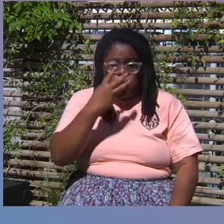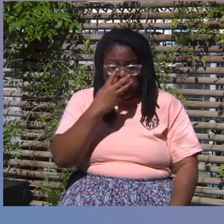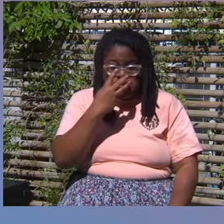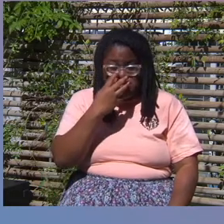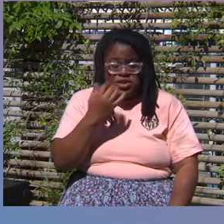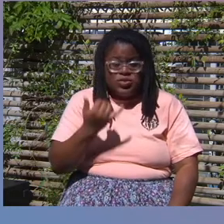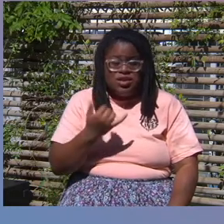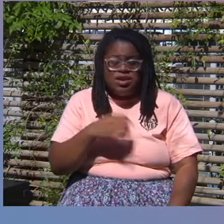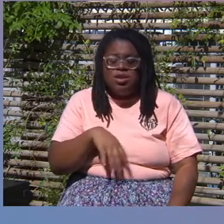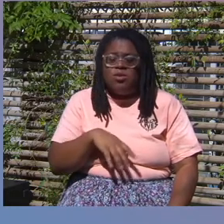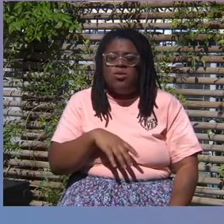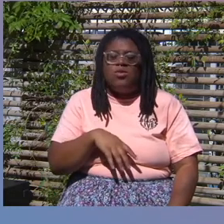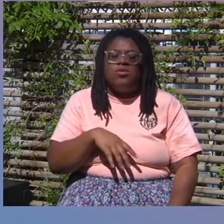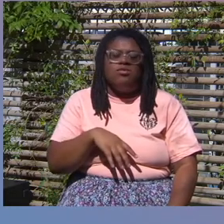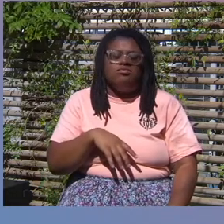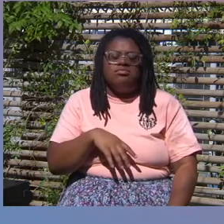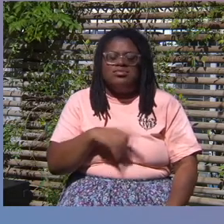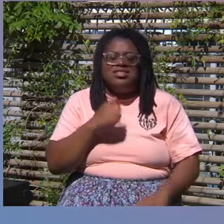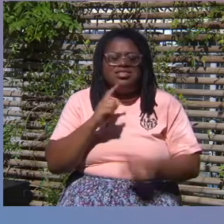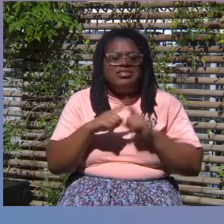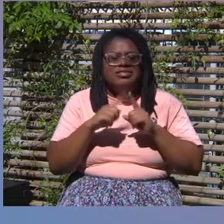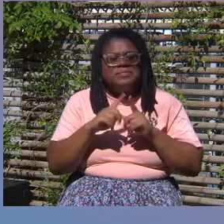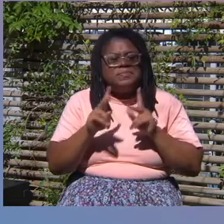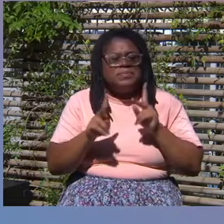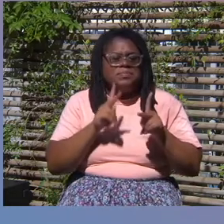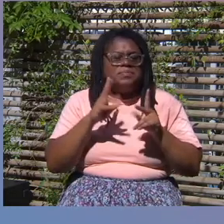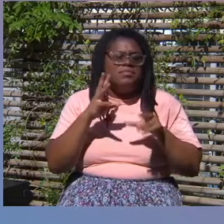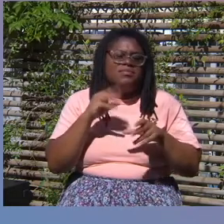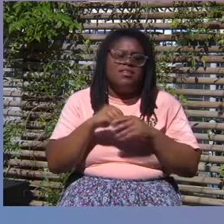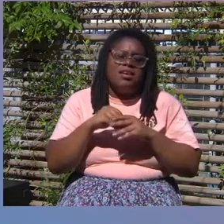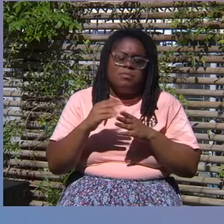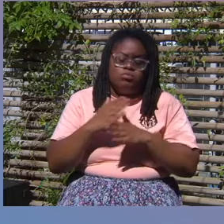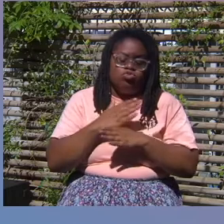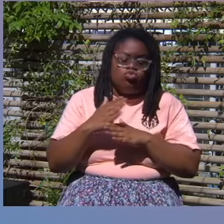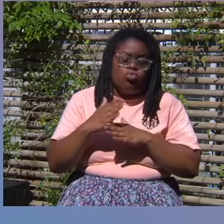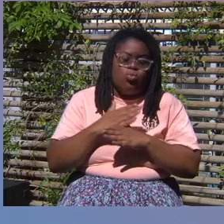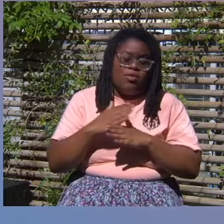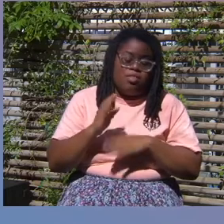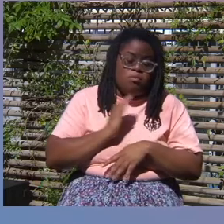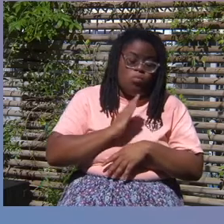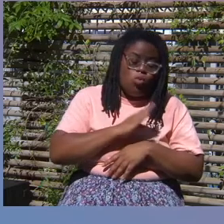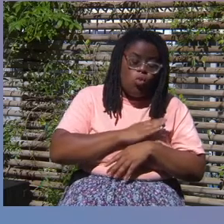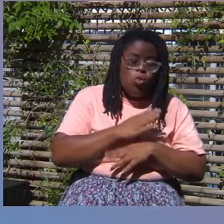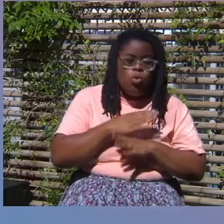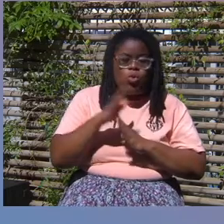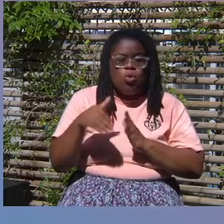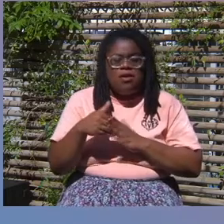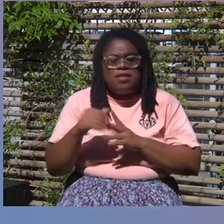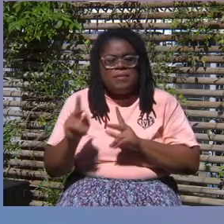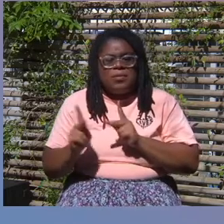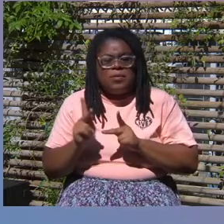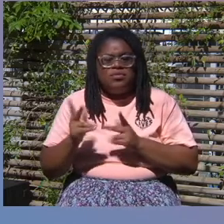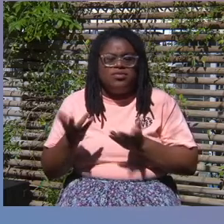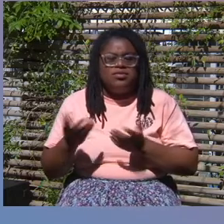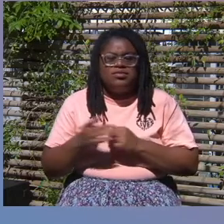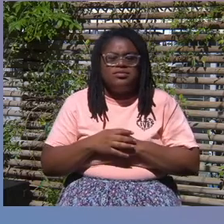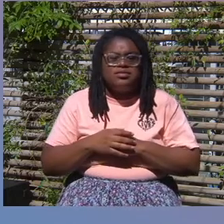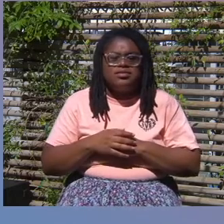her. And now Shonda Rhimes and all the people in between, the board, all the people, all these